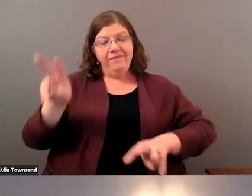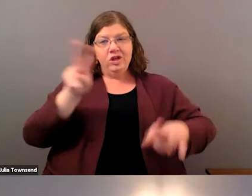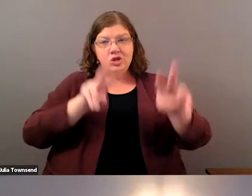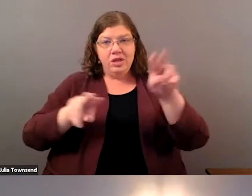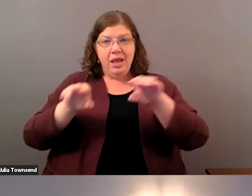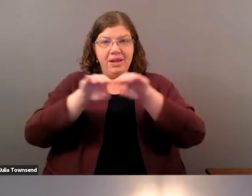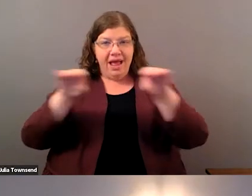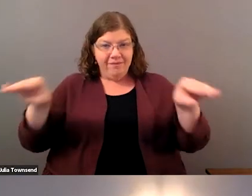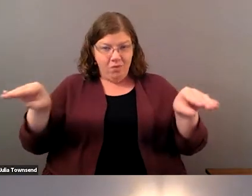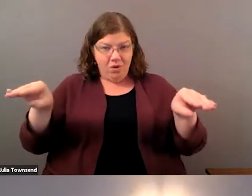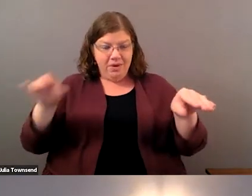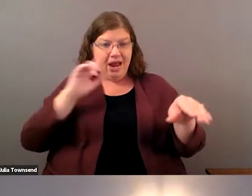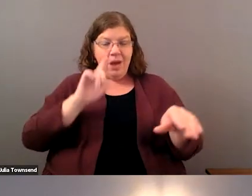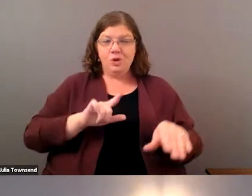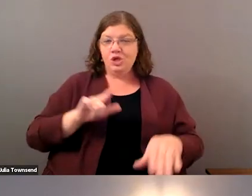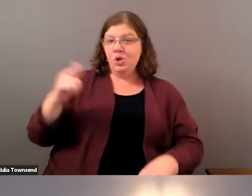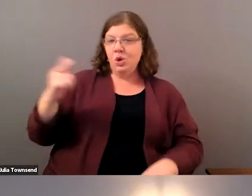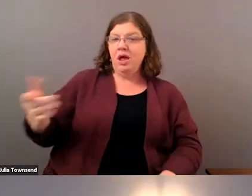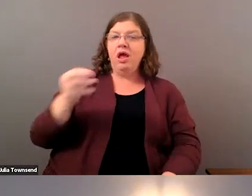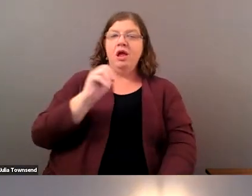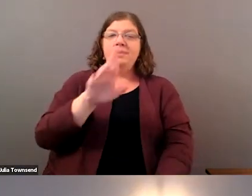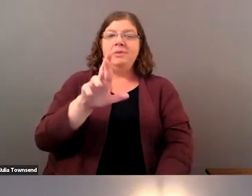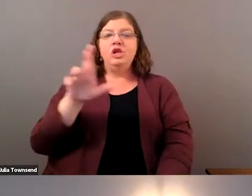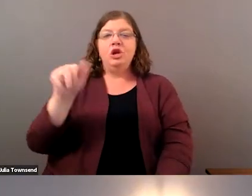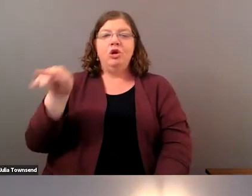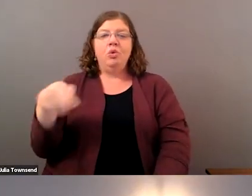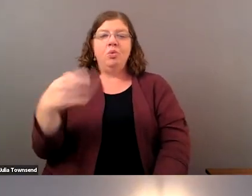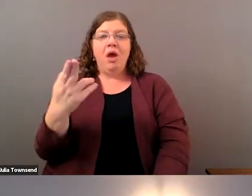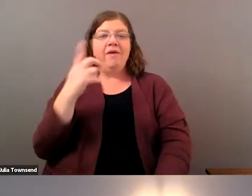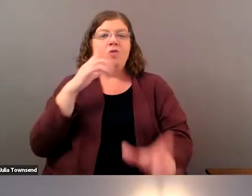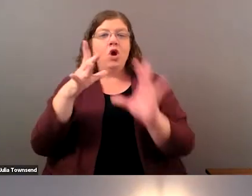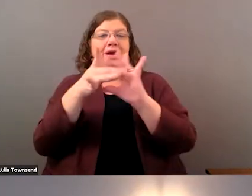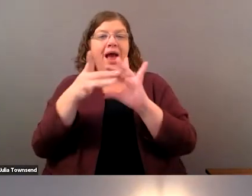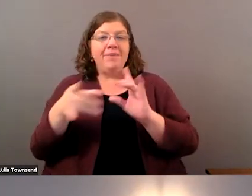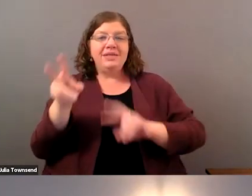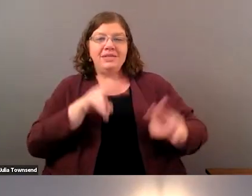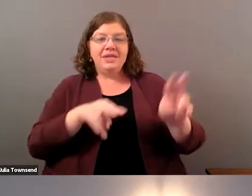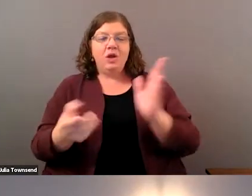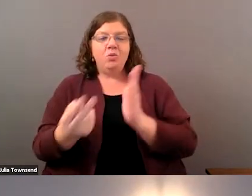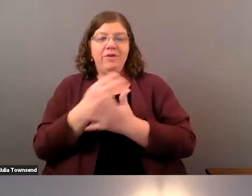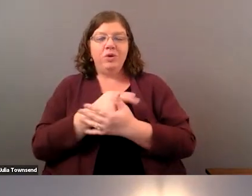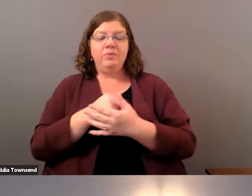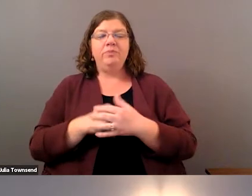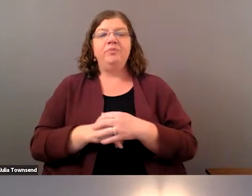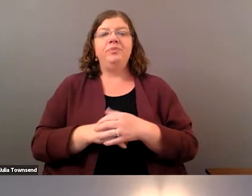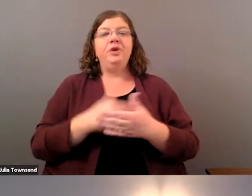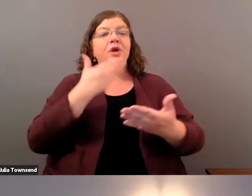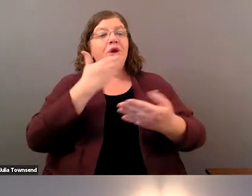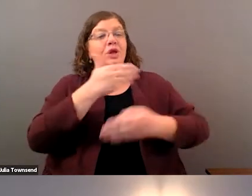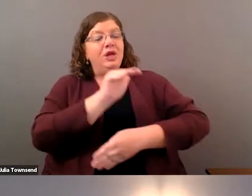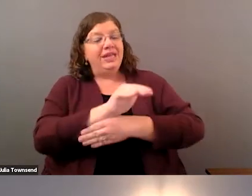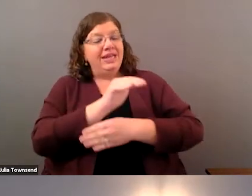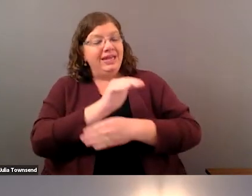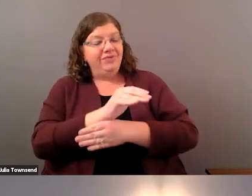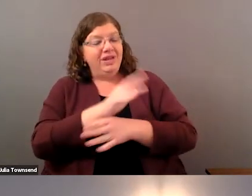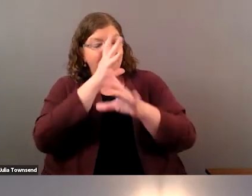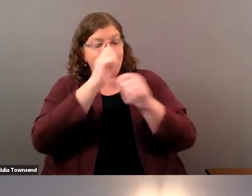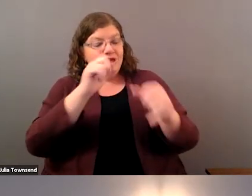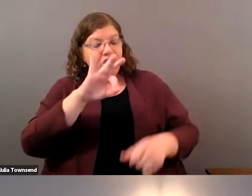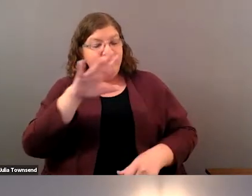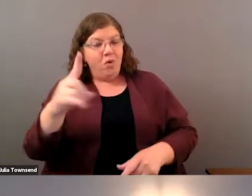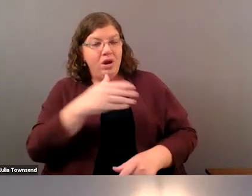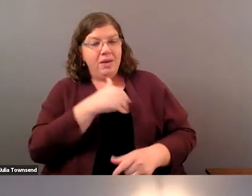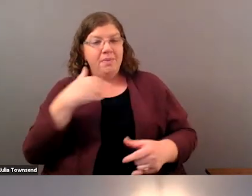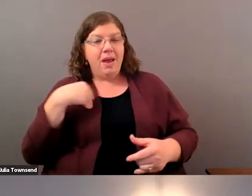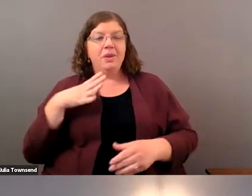and I will turn it over to Mr. Rouse for comments and review. Good evening, President Ford, members of the board. We're here to talk about